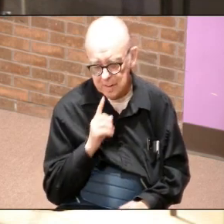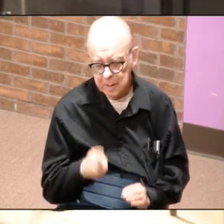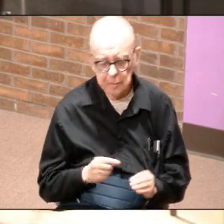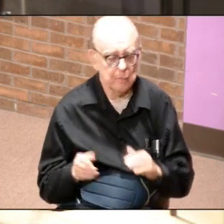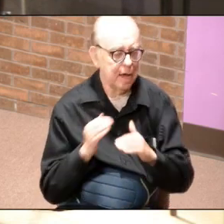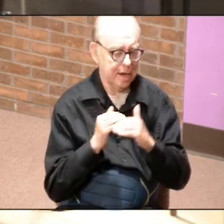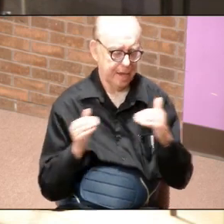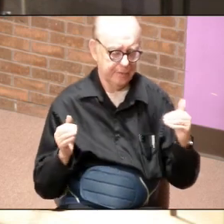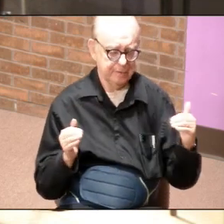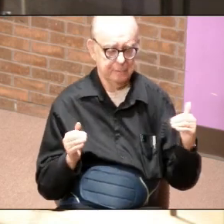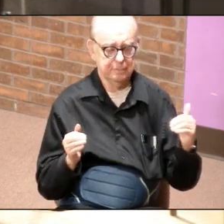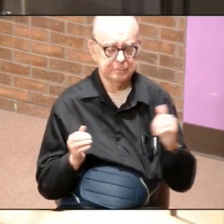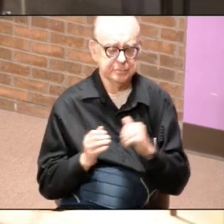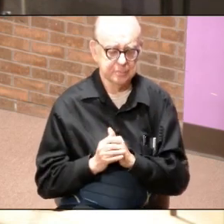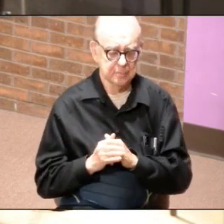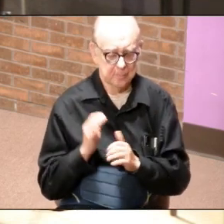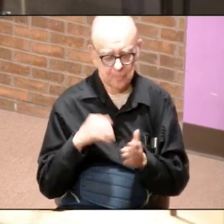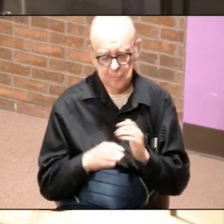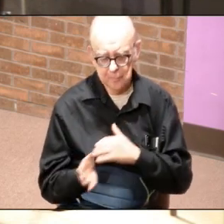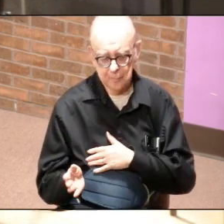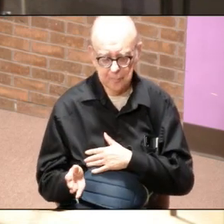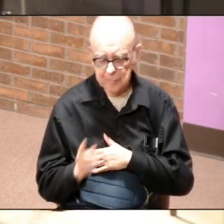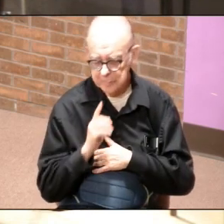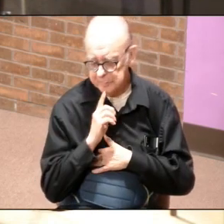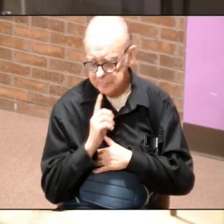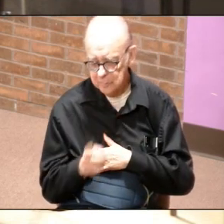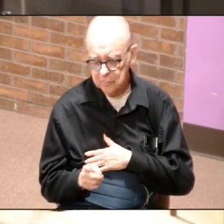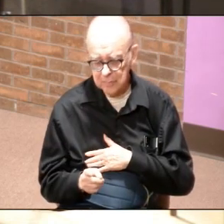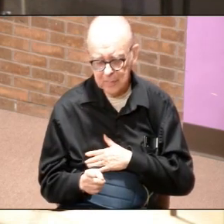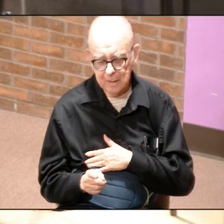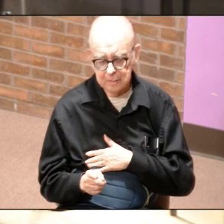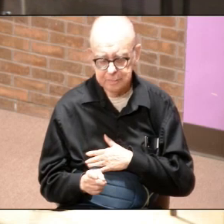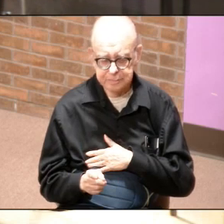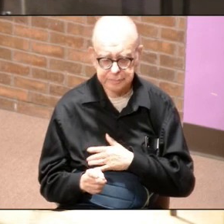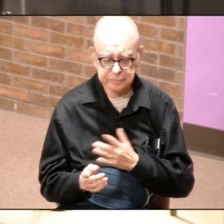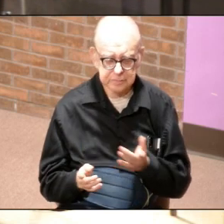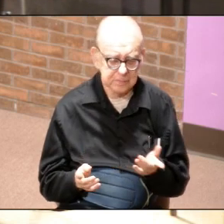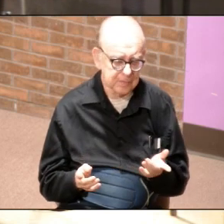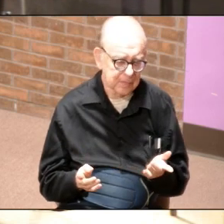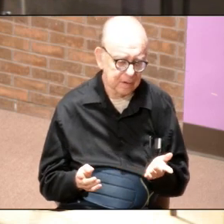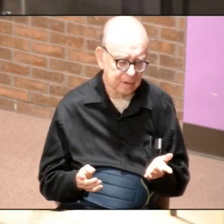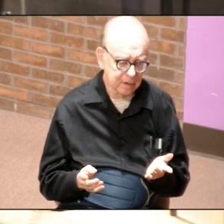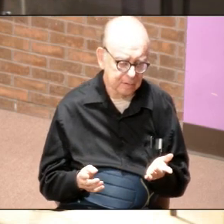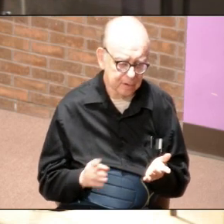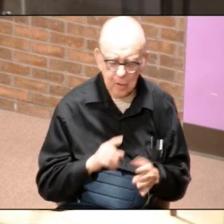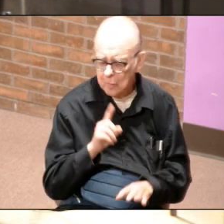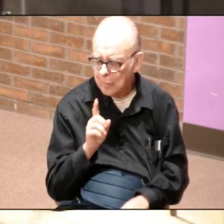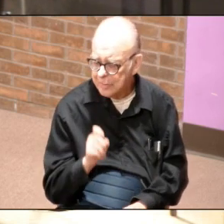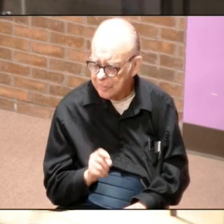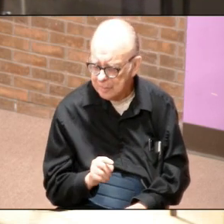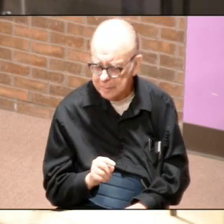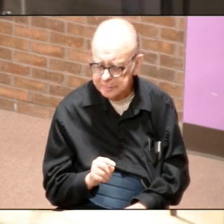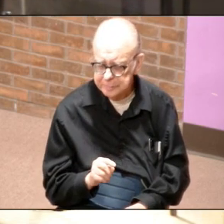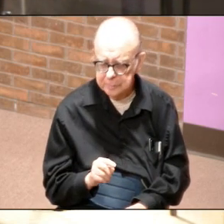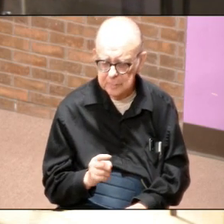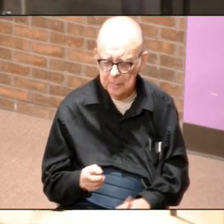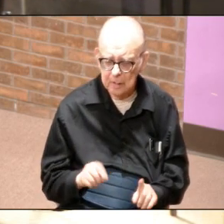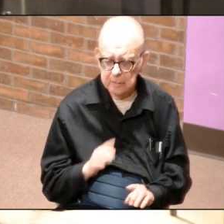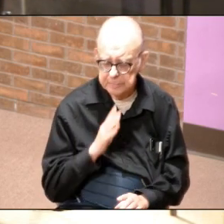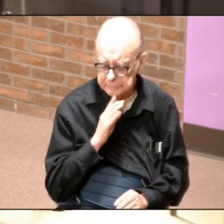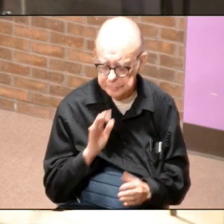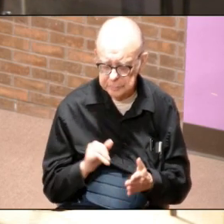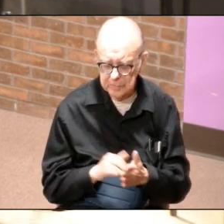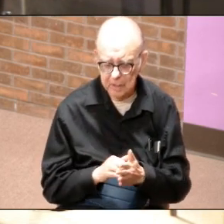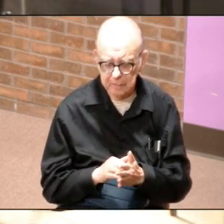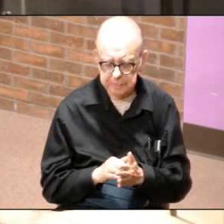heaven. And so in here, there's really kind of like a question. And when we talk about